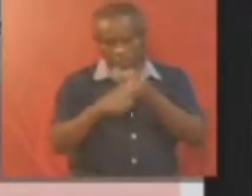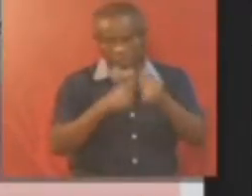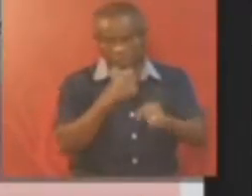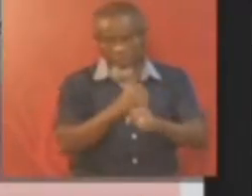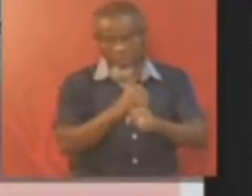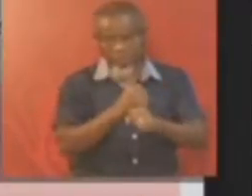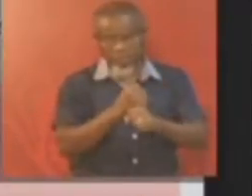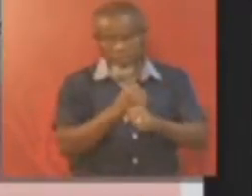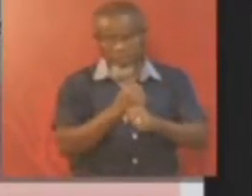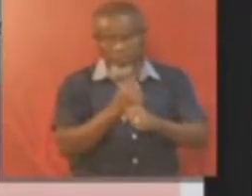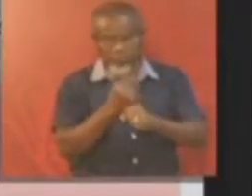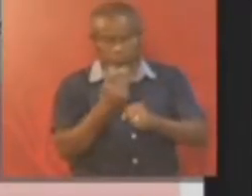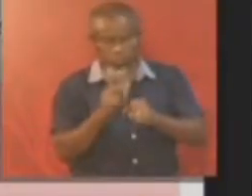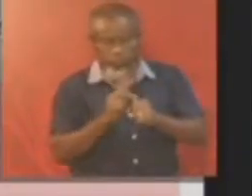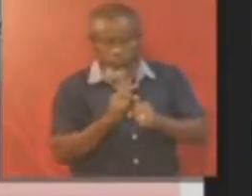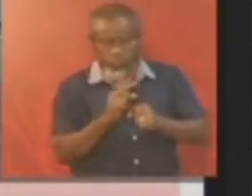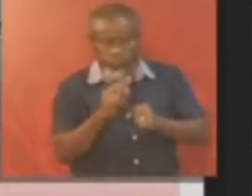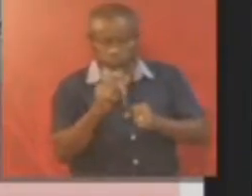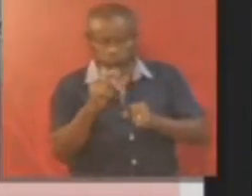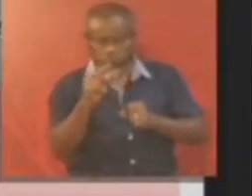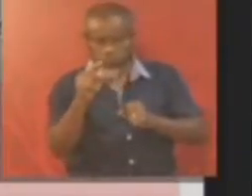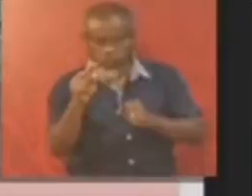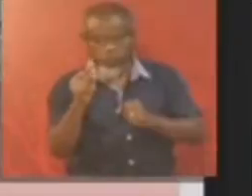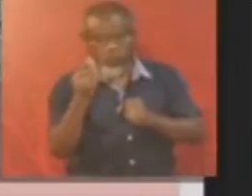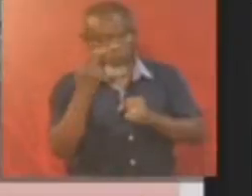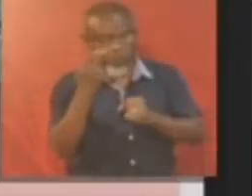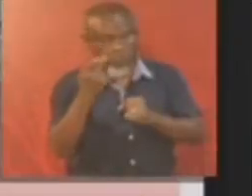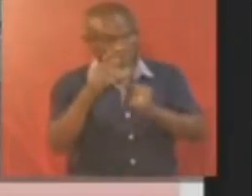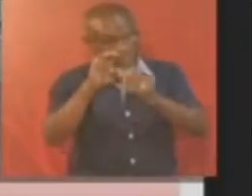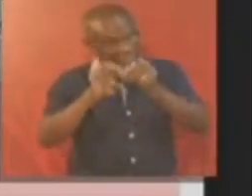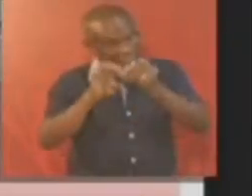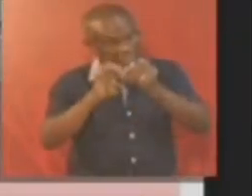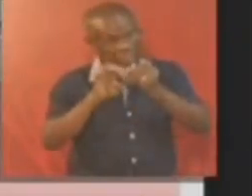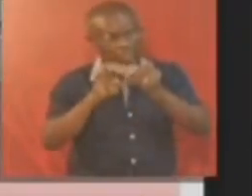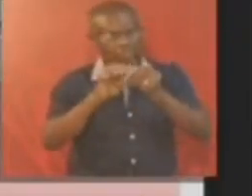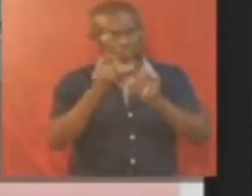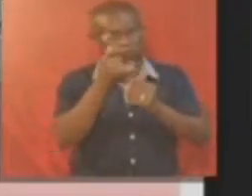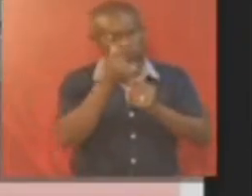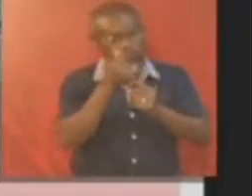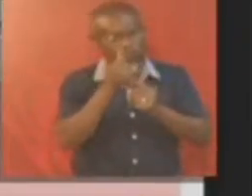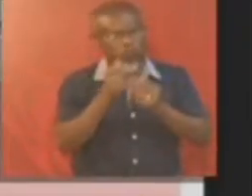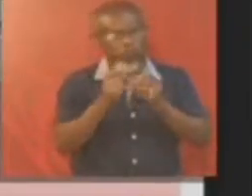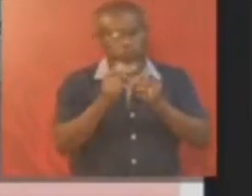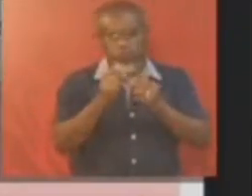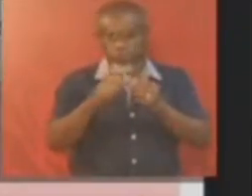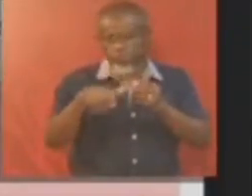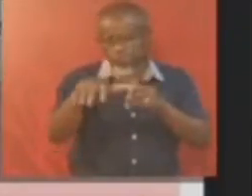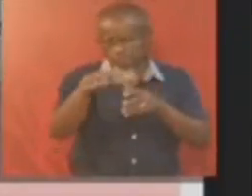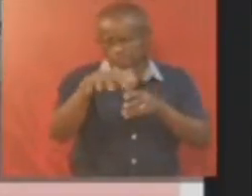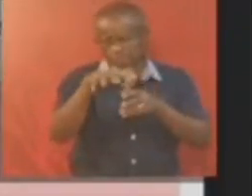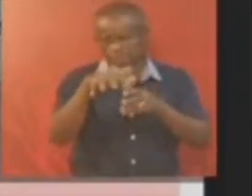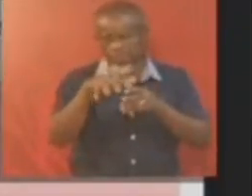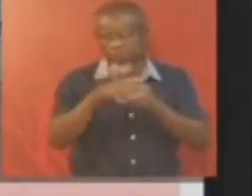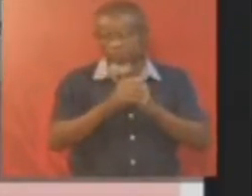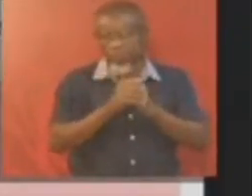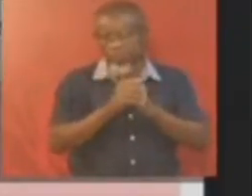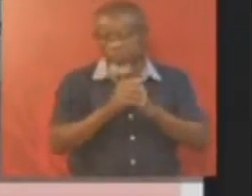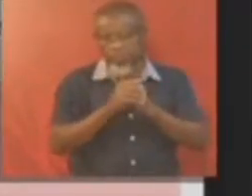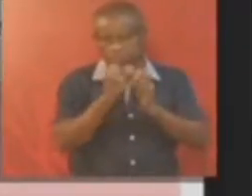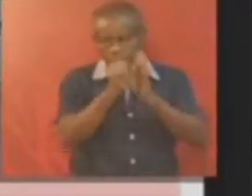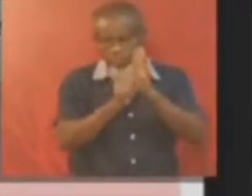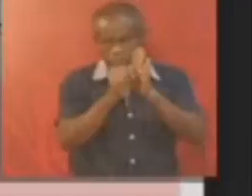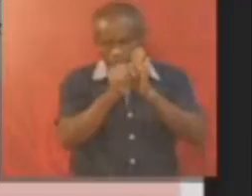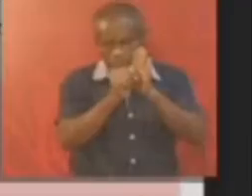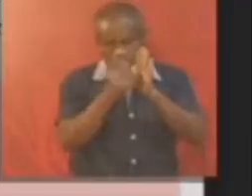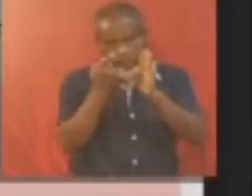the end of the influenza season. And last year we would have vaccinated approximately 120,000 persons with the influenza